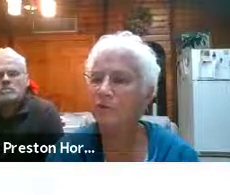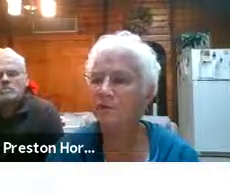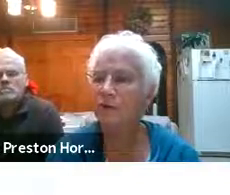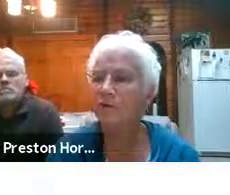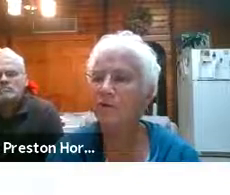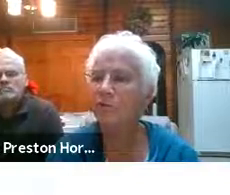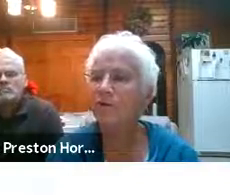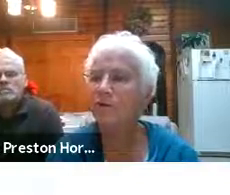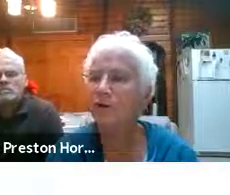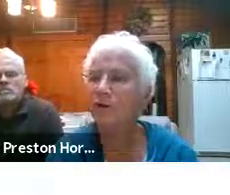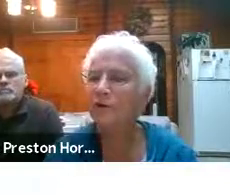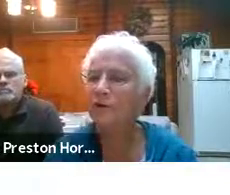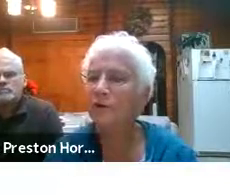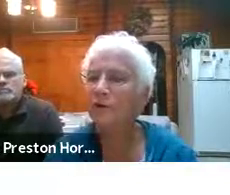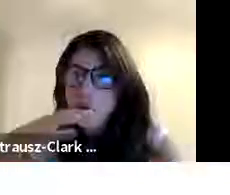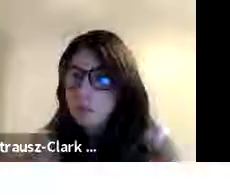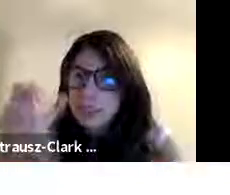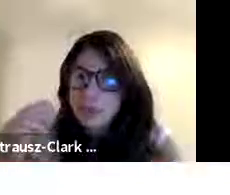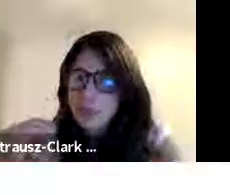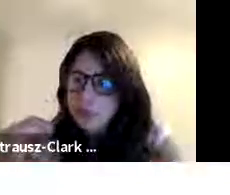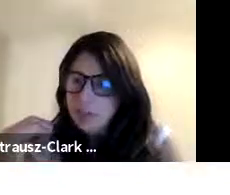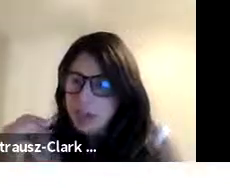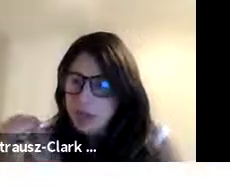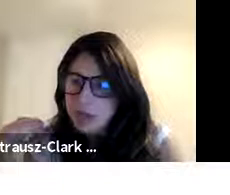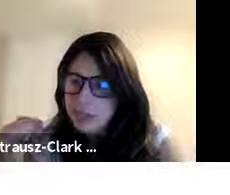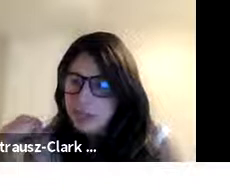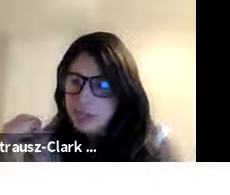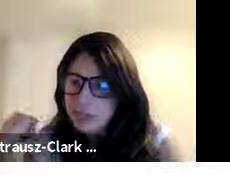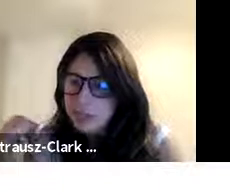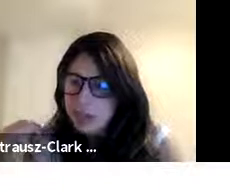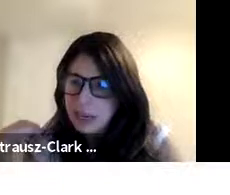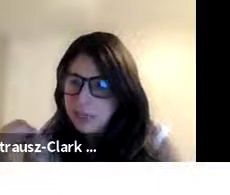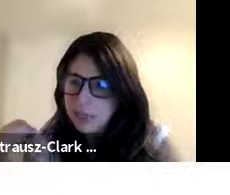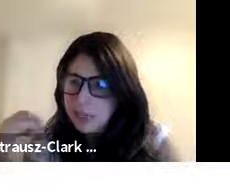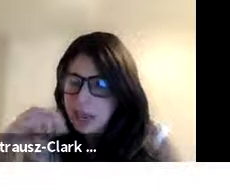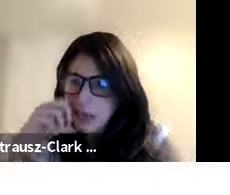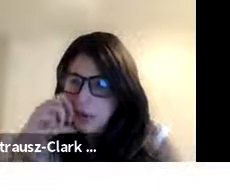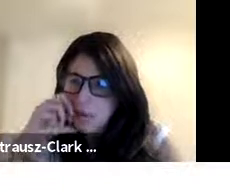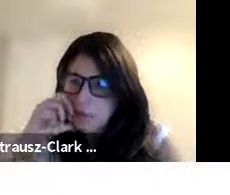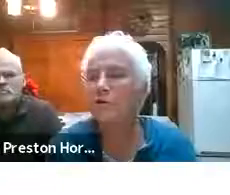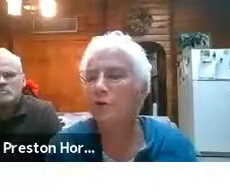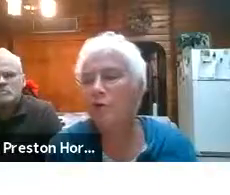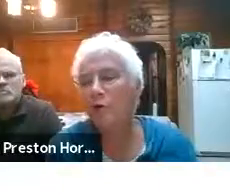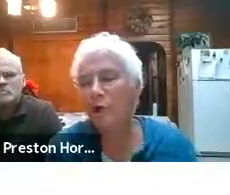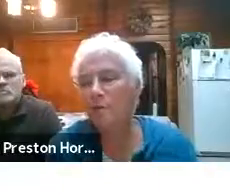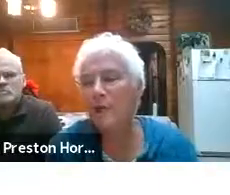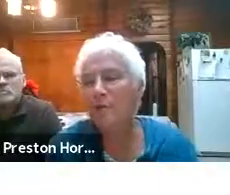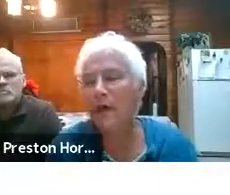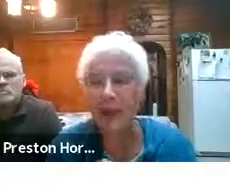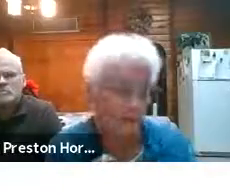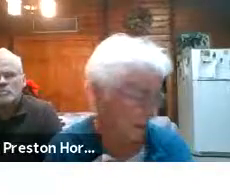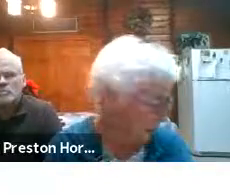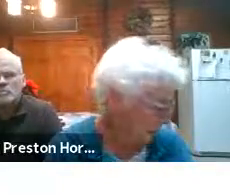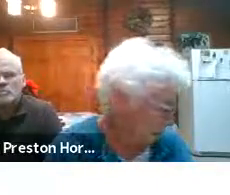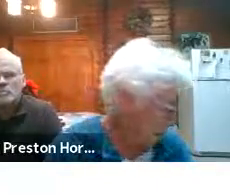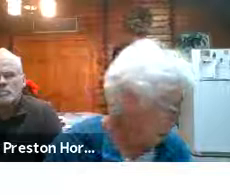I save my comment for later? No, please, if you have feedback on these key themes. Okay. Yeah, well, I just wondered where programs like